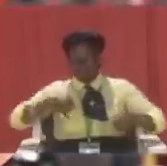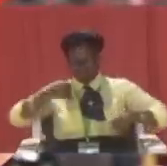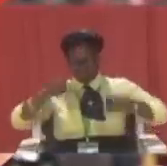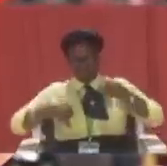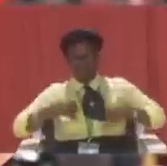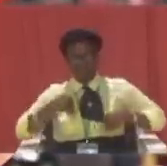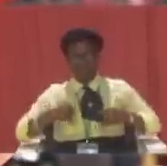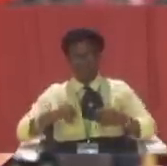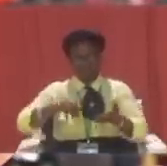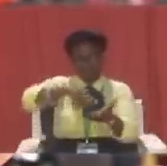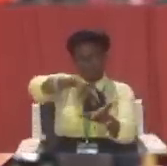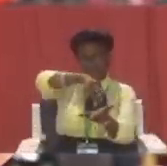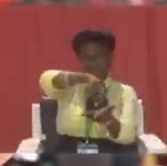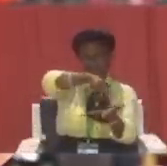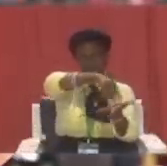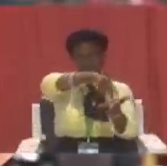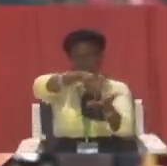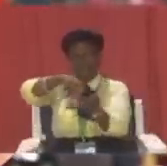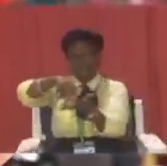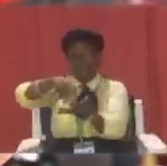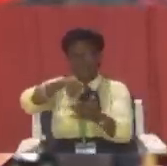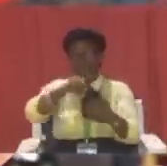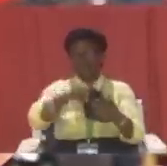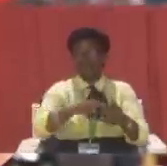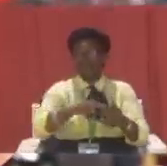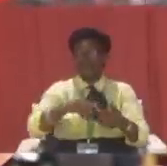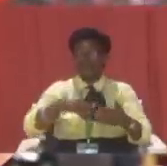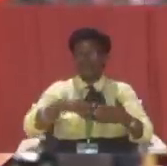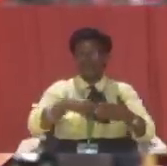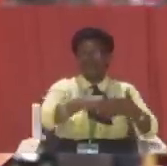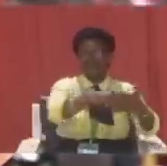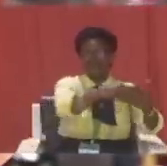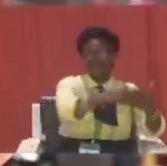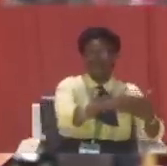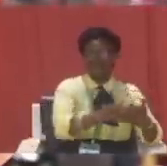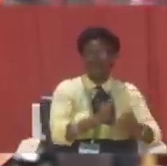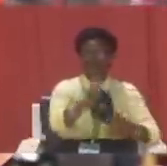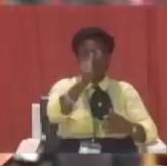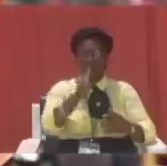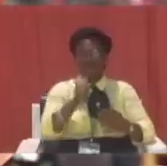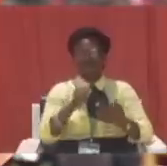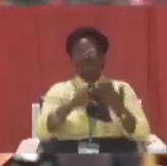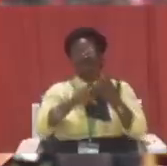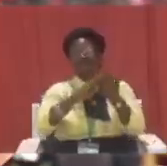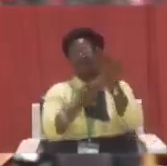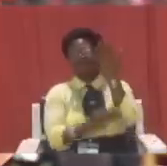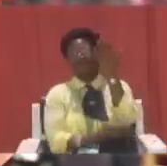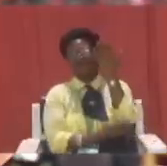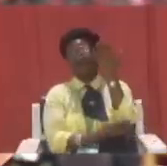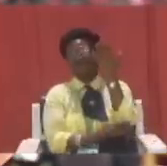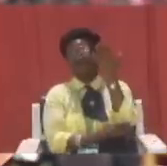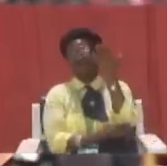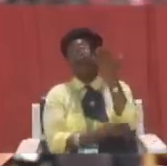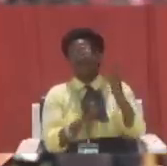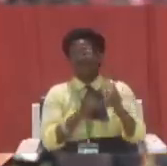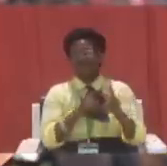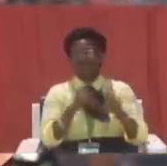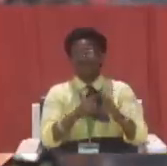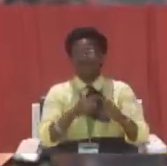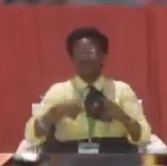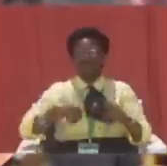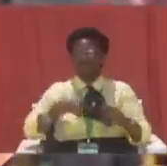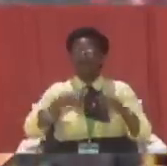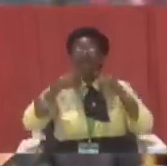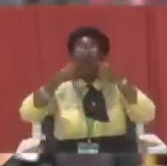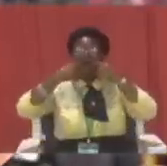basket. And then we pronounce the final blessings on us.